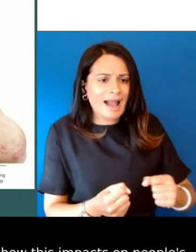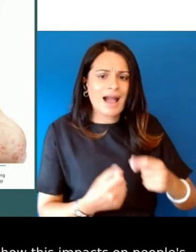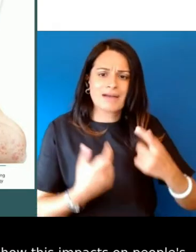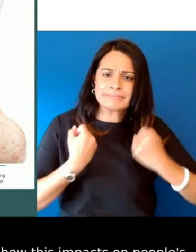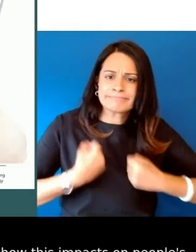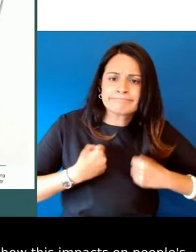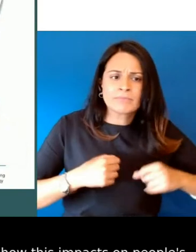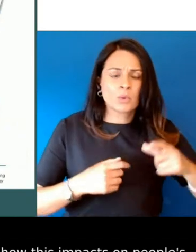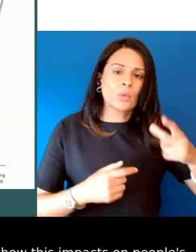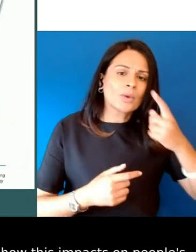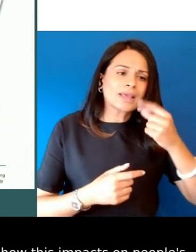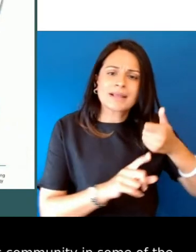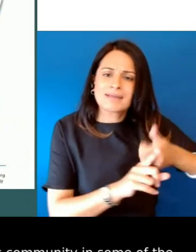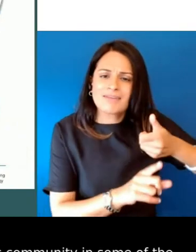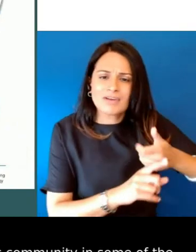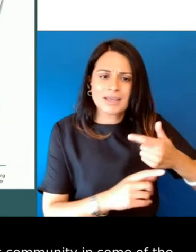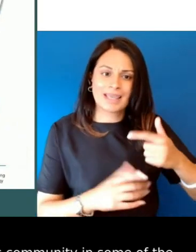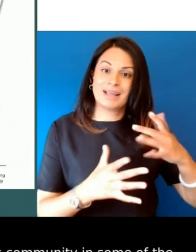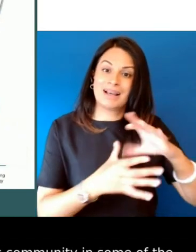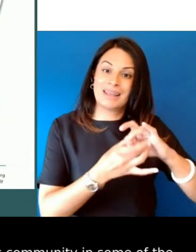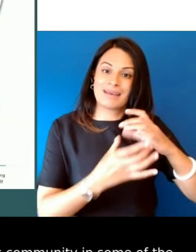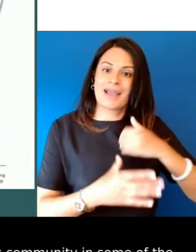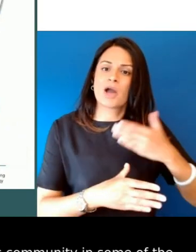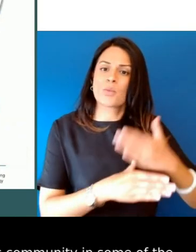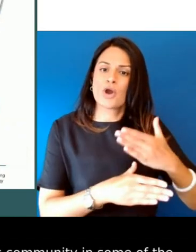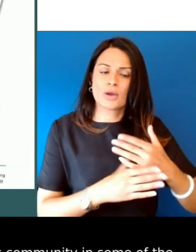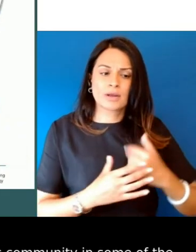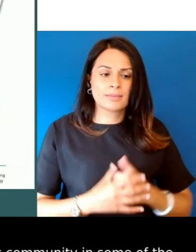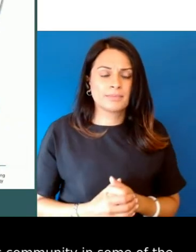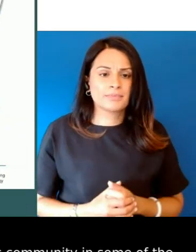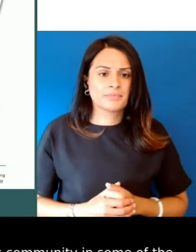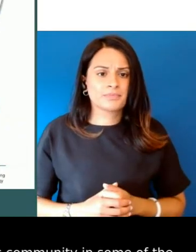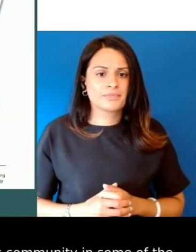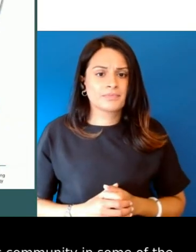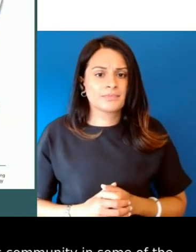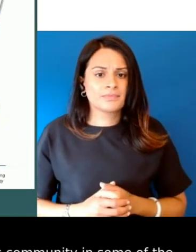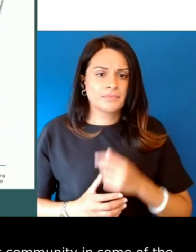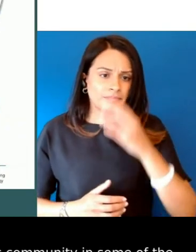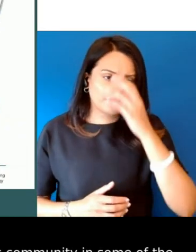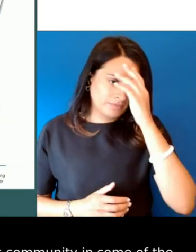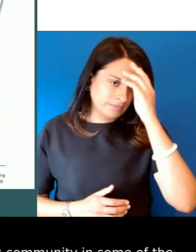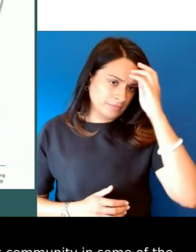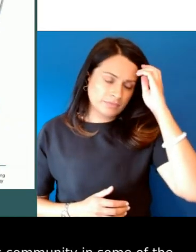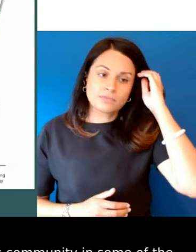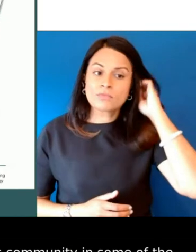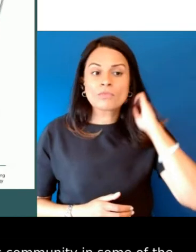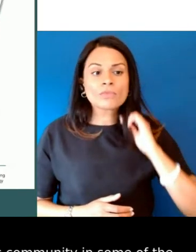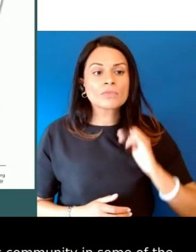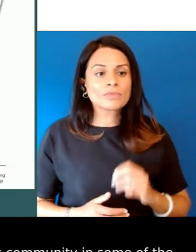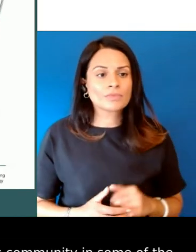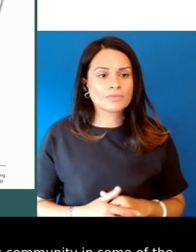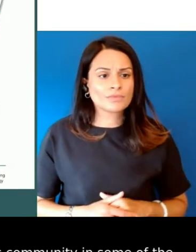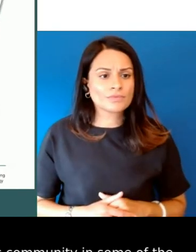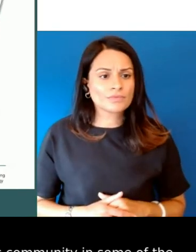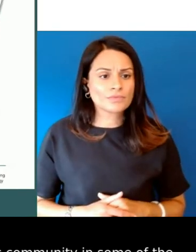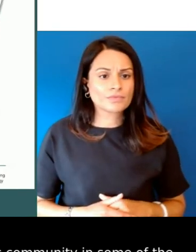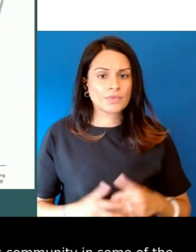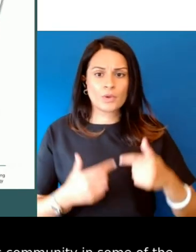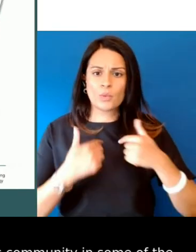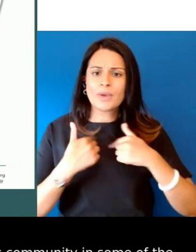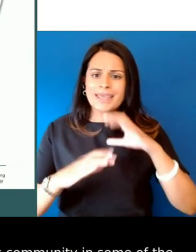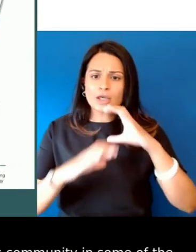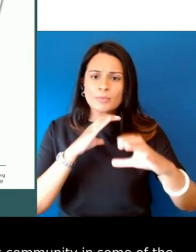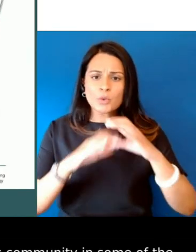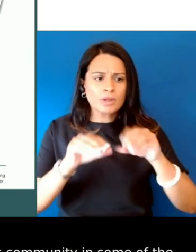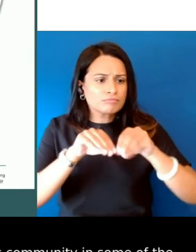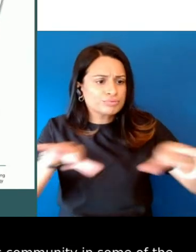do next slide so how do we reach people how do we communicate um social media is a great